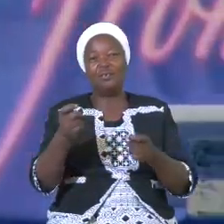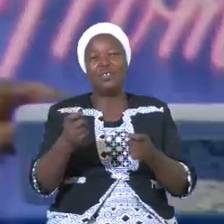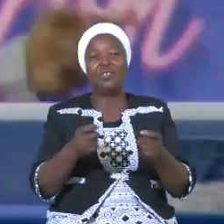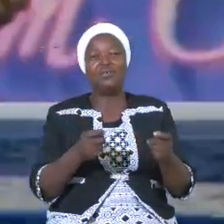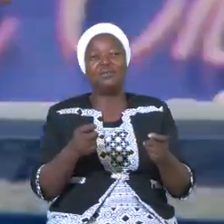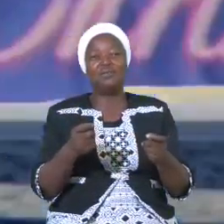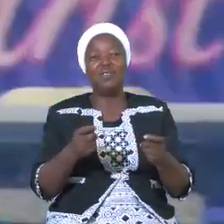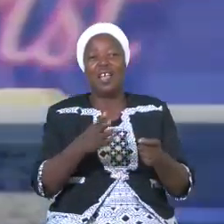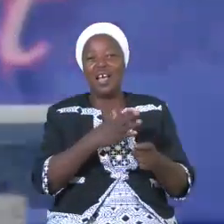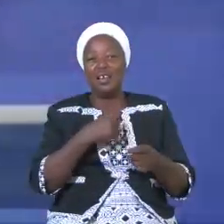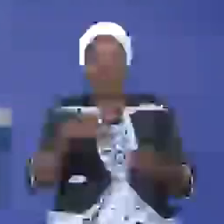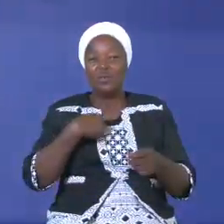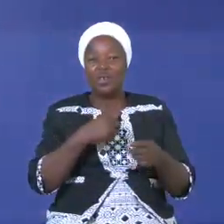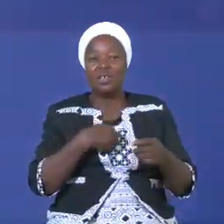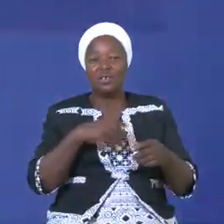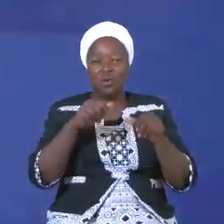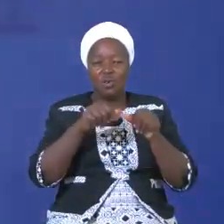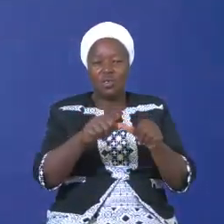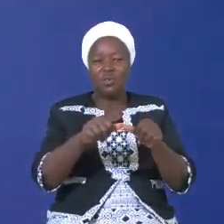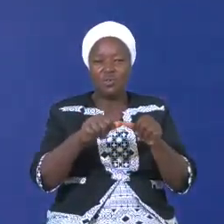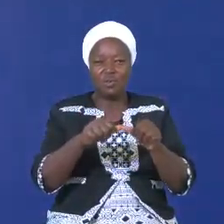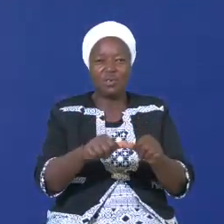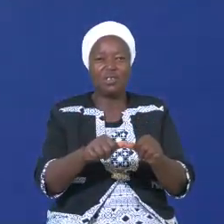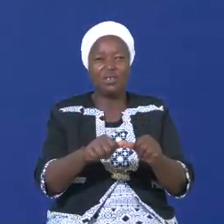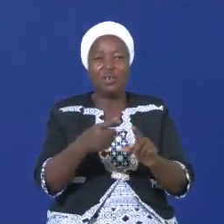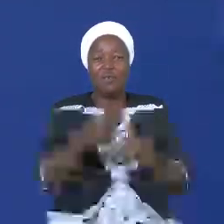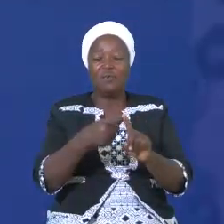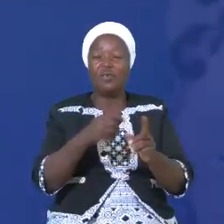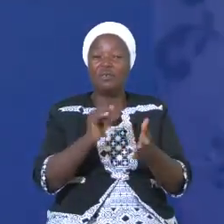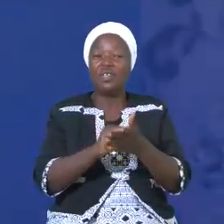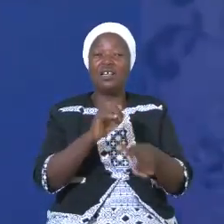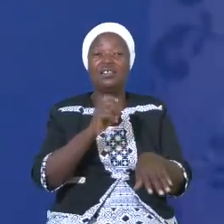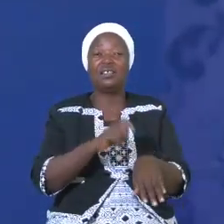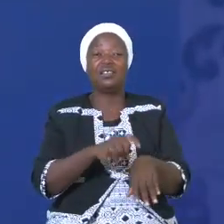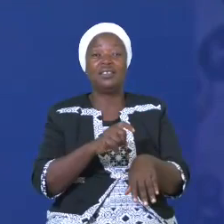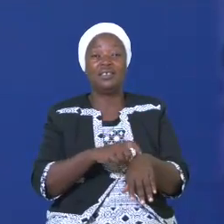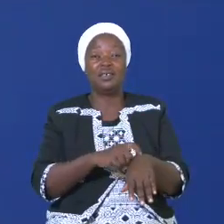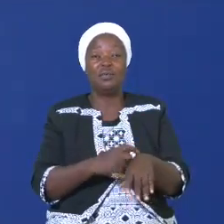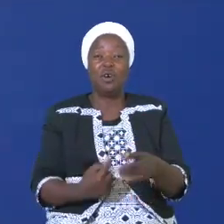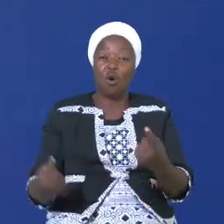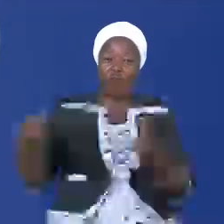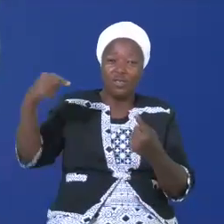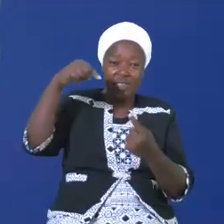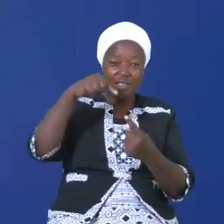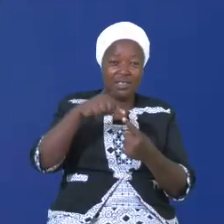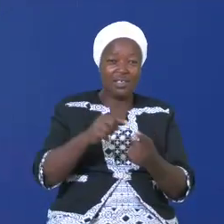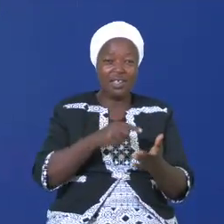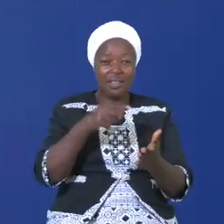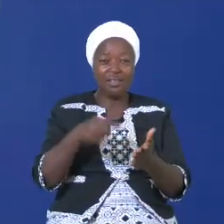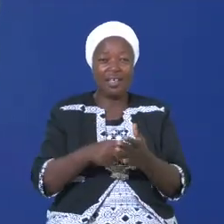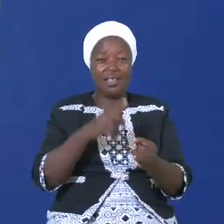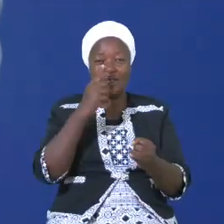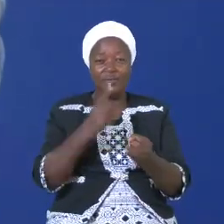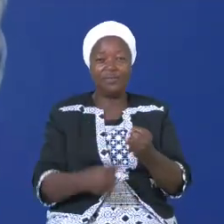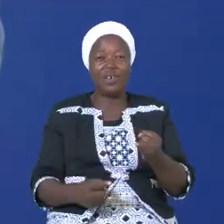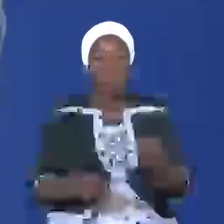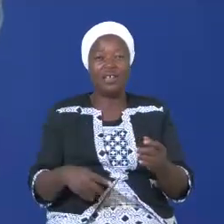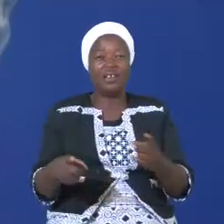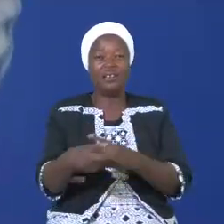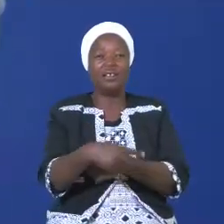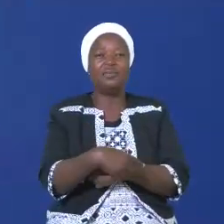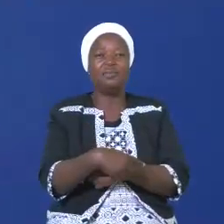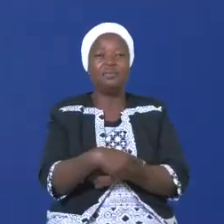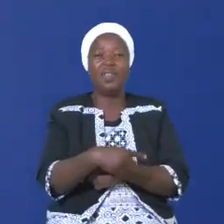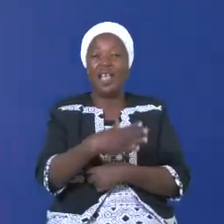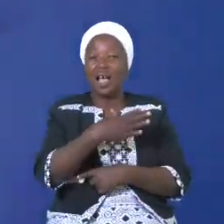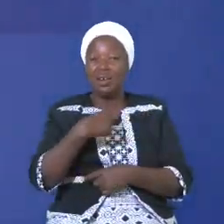and we've gone on from that time until this final day and we're